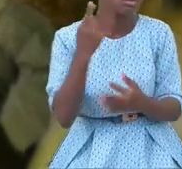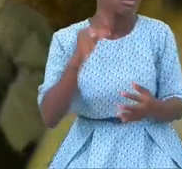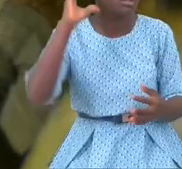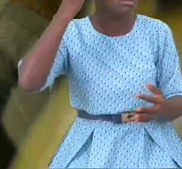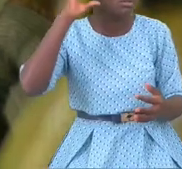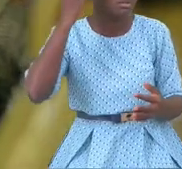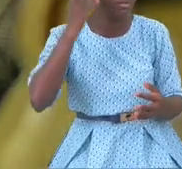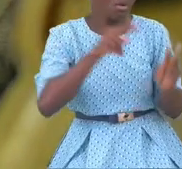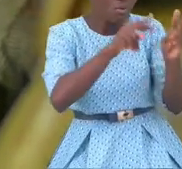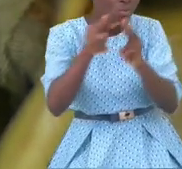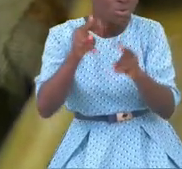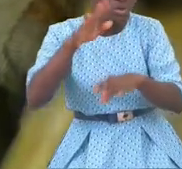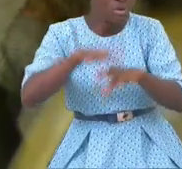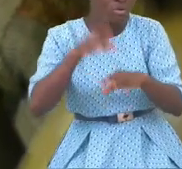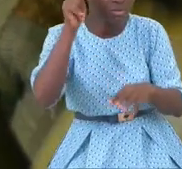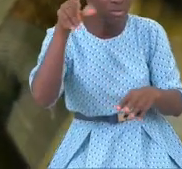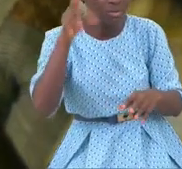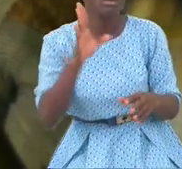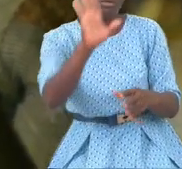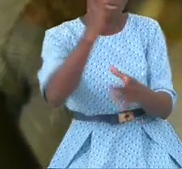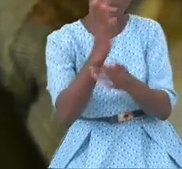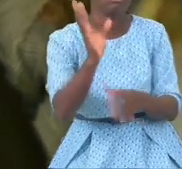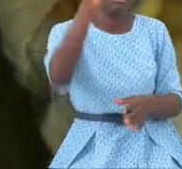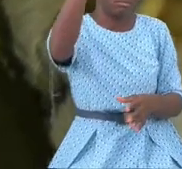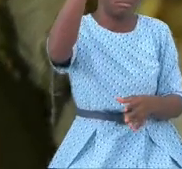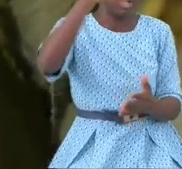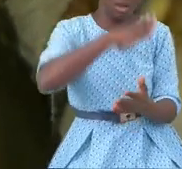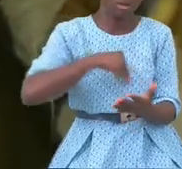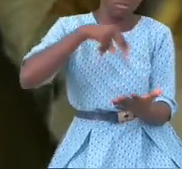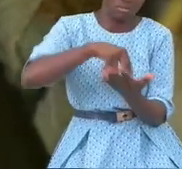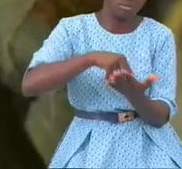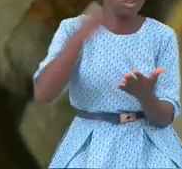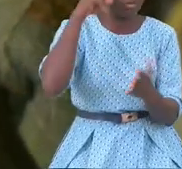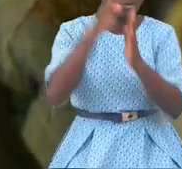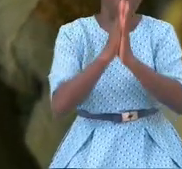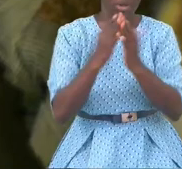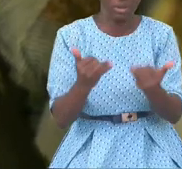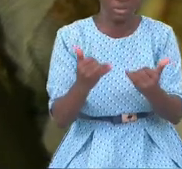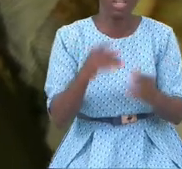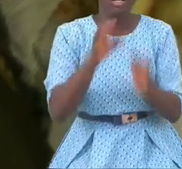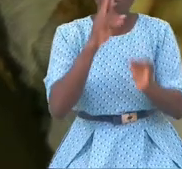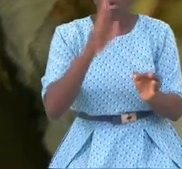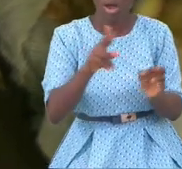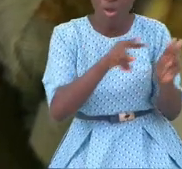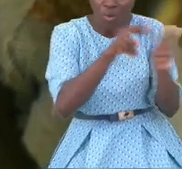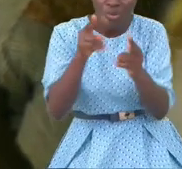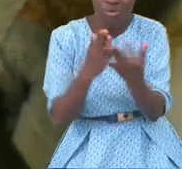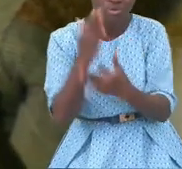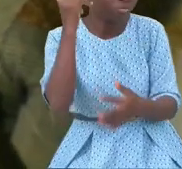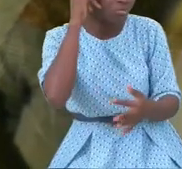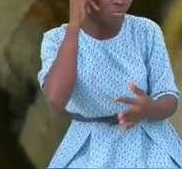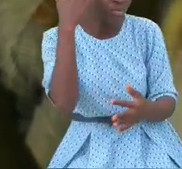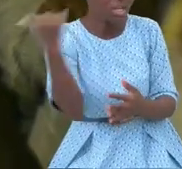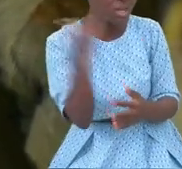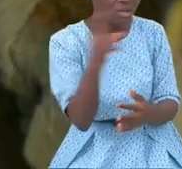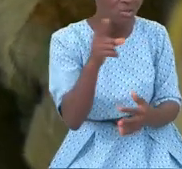phone, anywhere you are, if you use any social media, Zoom or whatever, you raise up your hand and